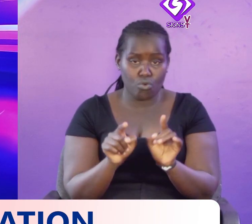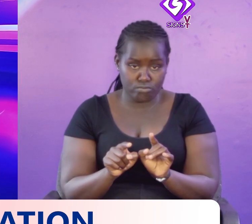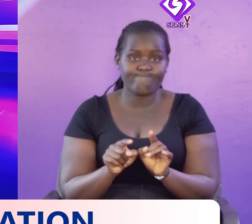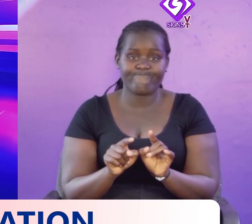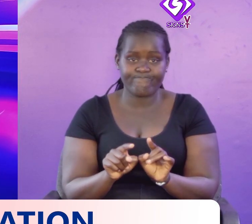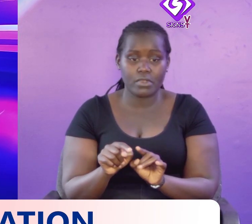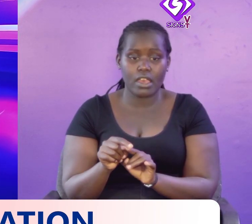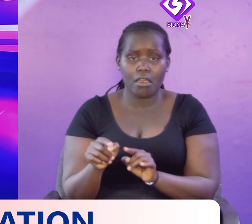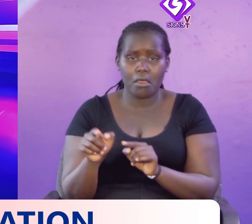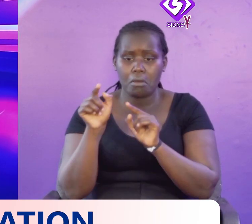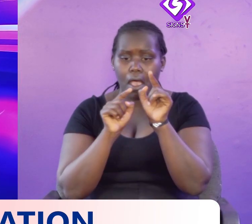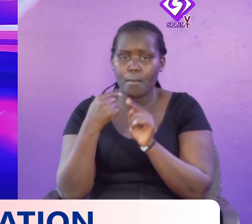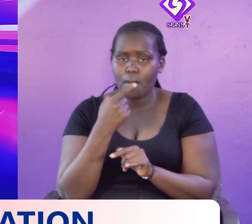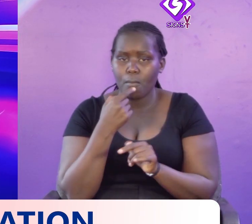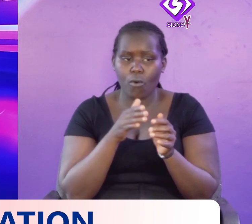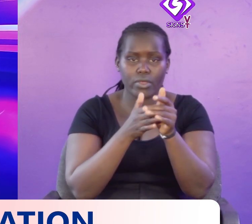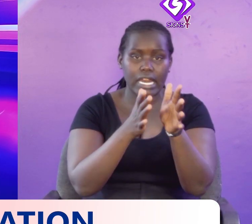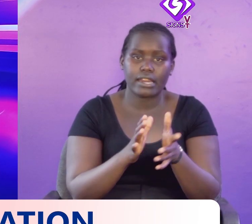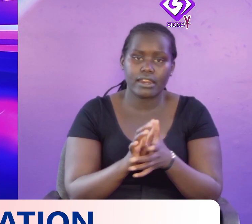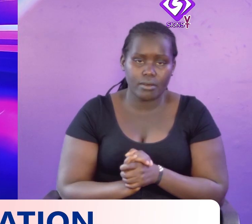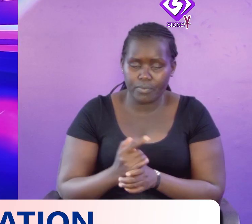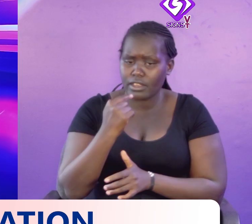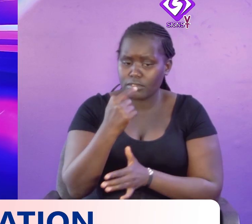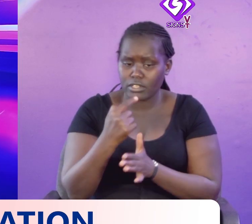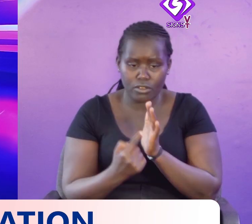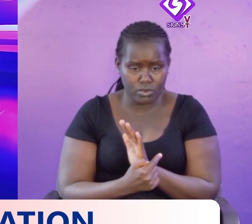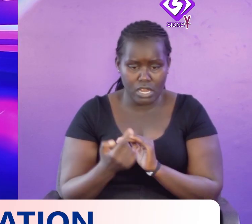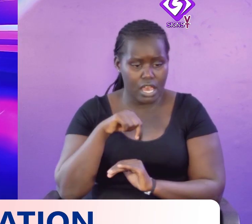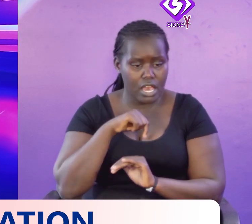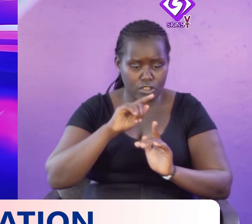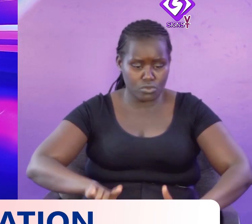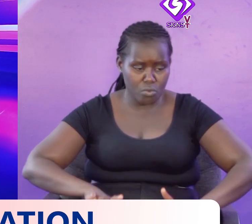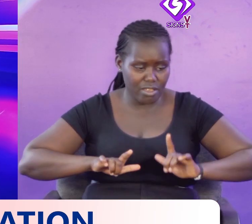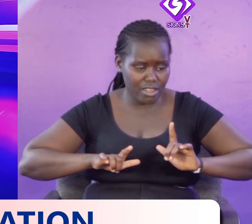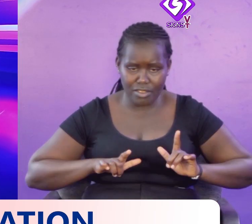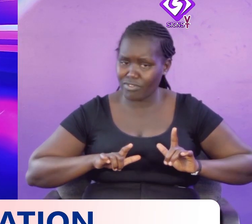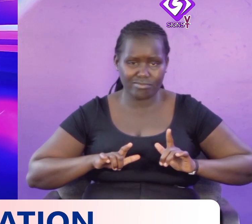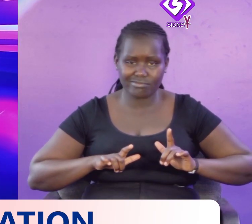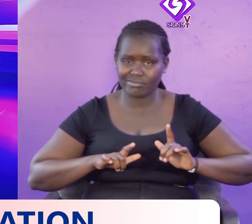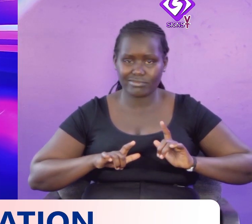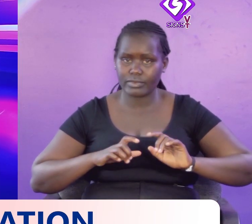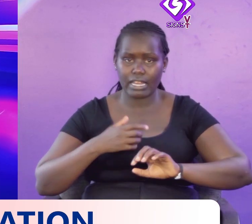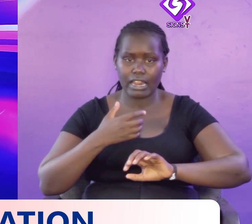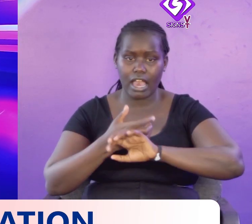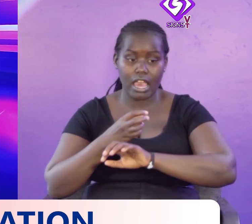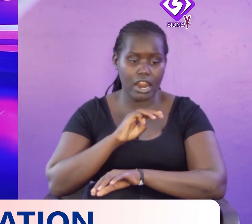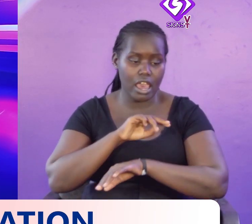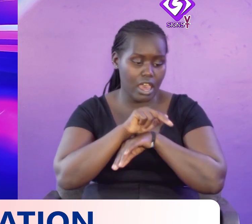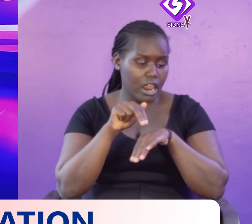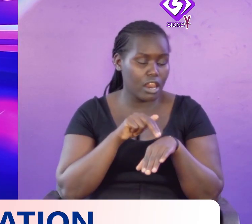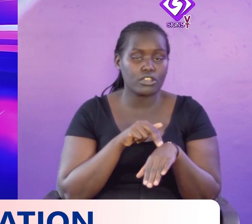I blame the leader. Okay. I'm telling you, we are living in a very complicated nation.